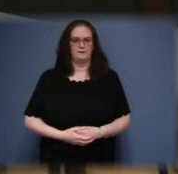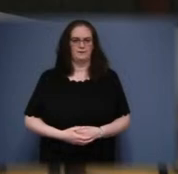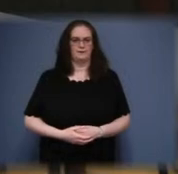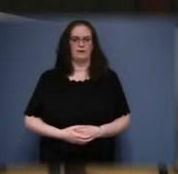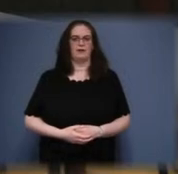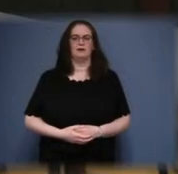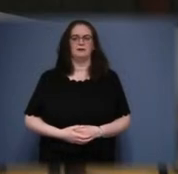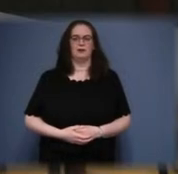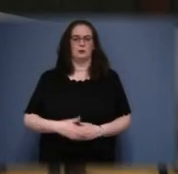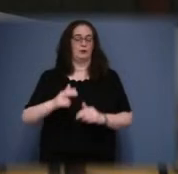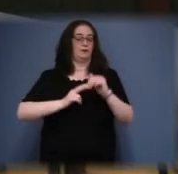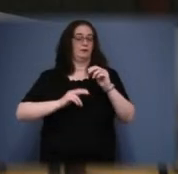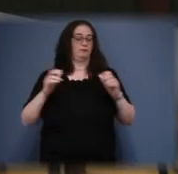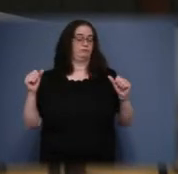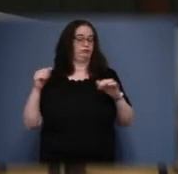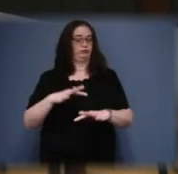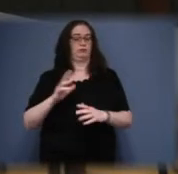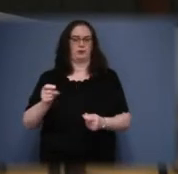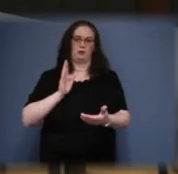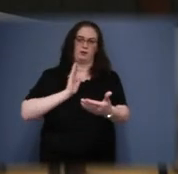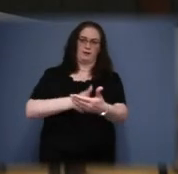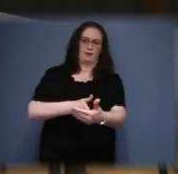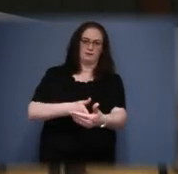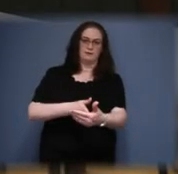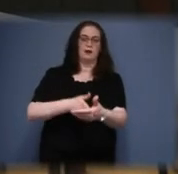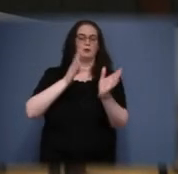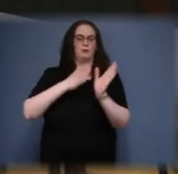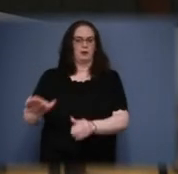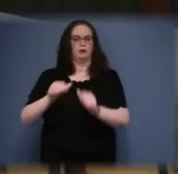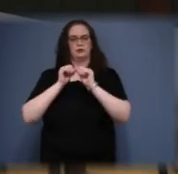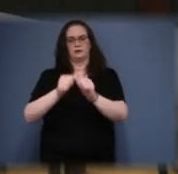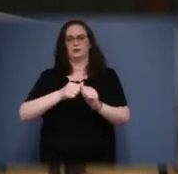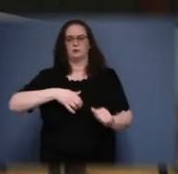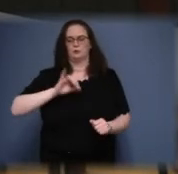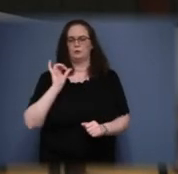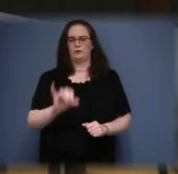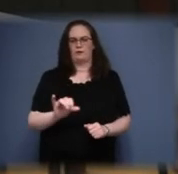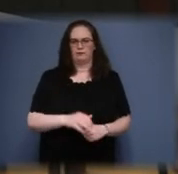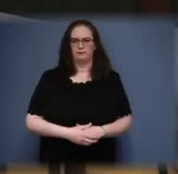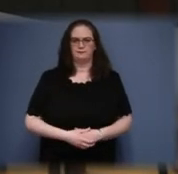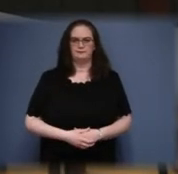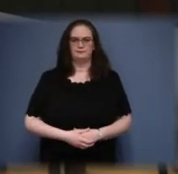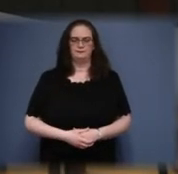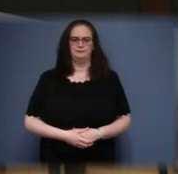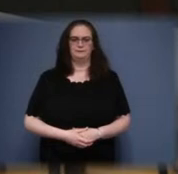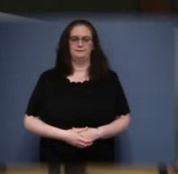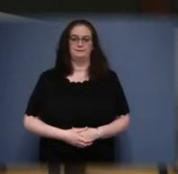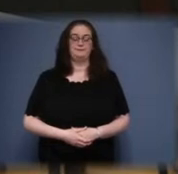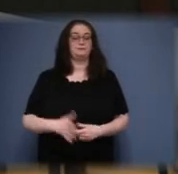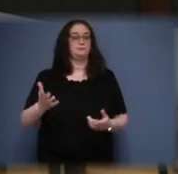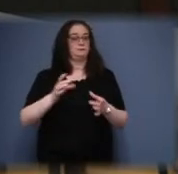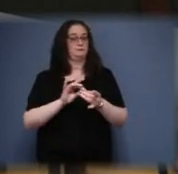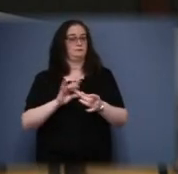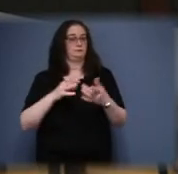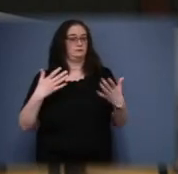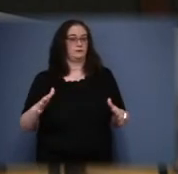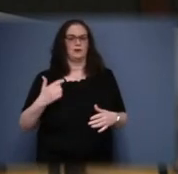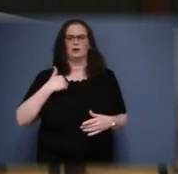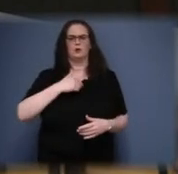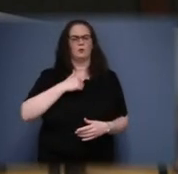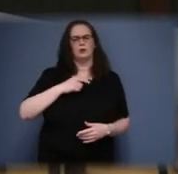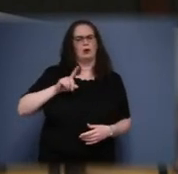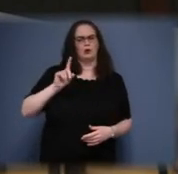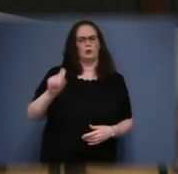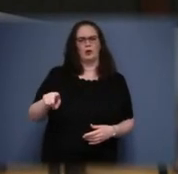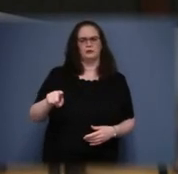Buckingham Town Hall with those in opposition and are prepared to continue to do so. As stated, we are not questioning